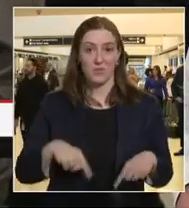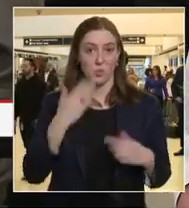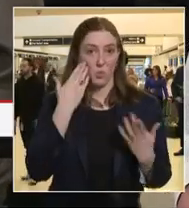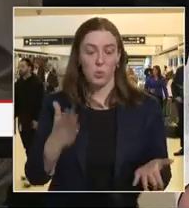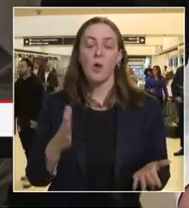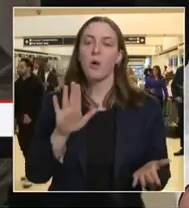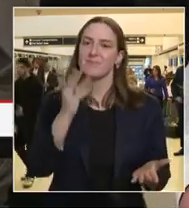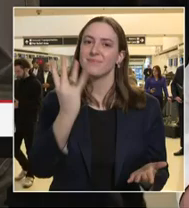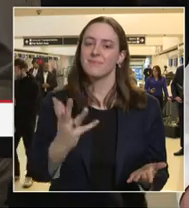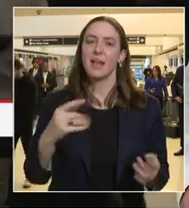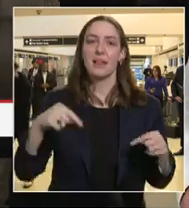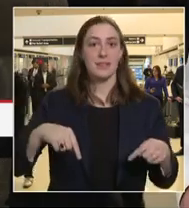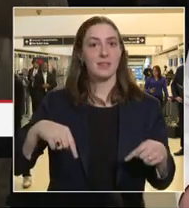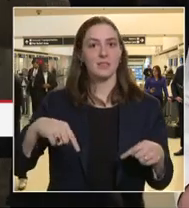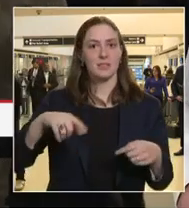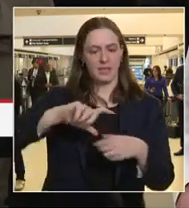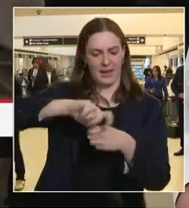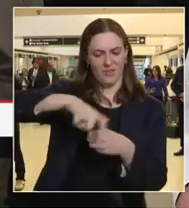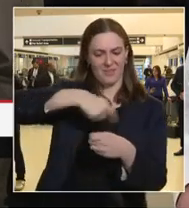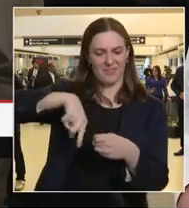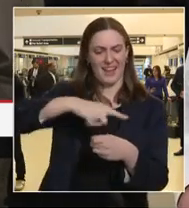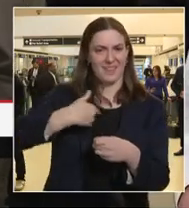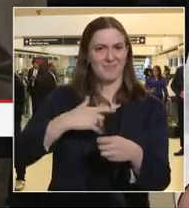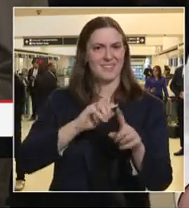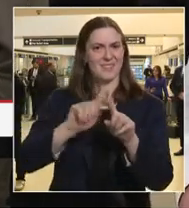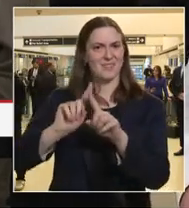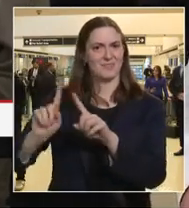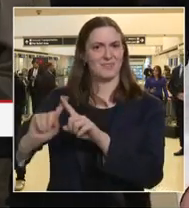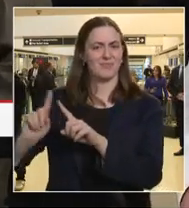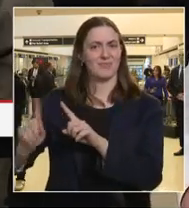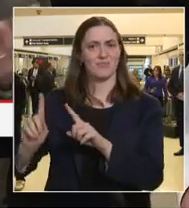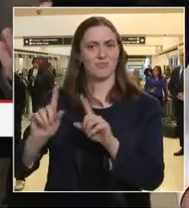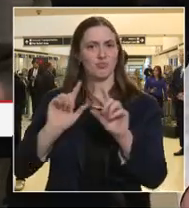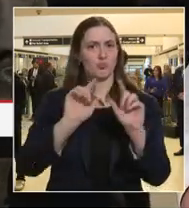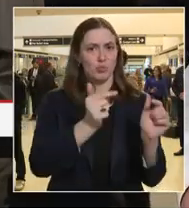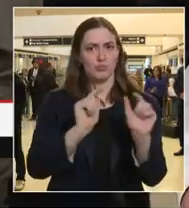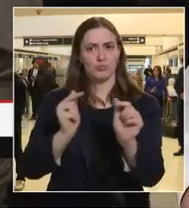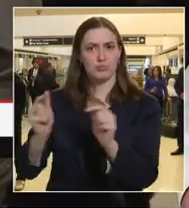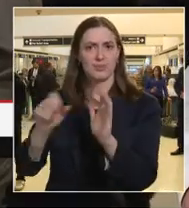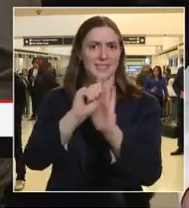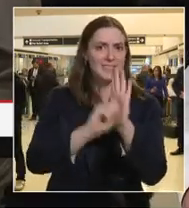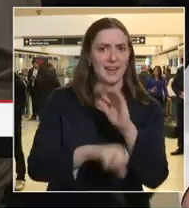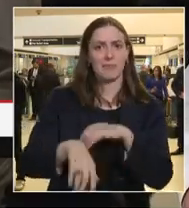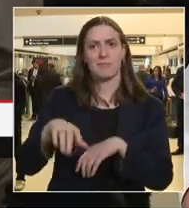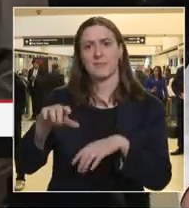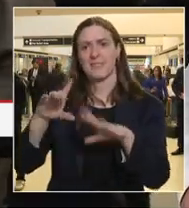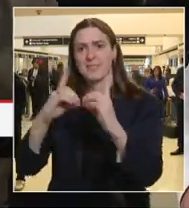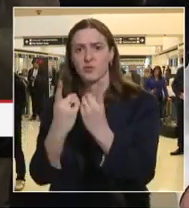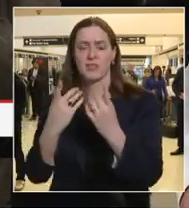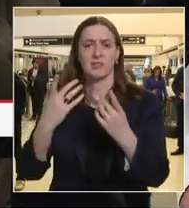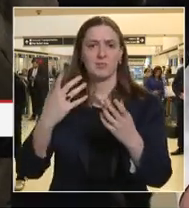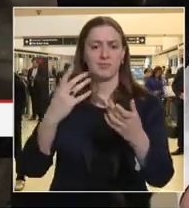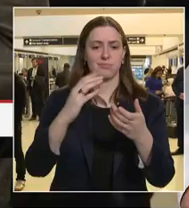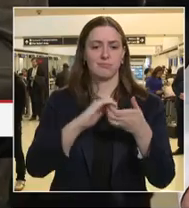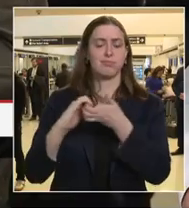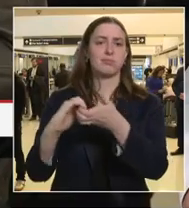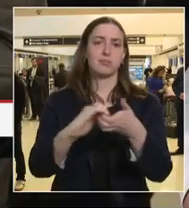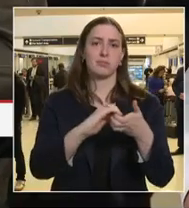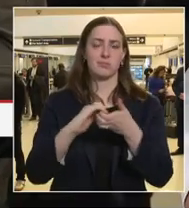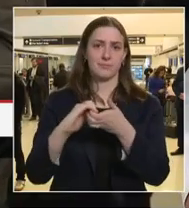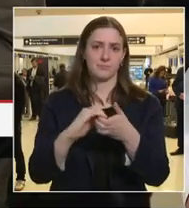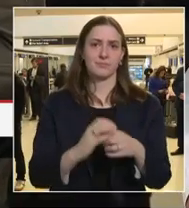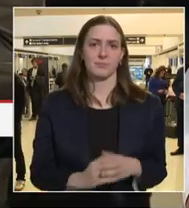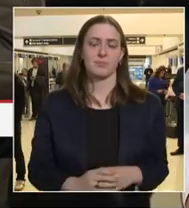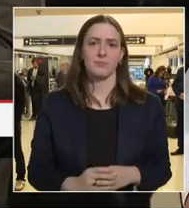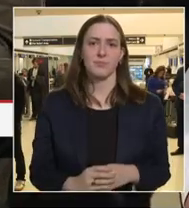Across the river we have Maryland, obviously the district, but as been indicated by the chief, when tragedy